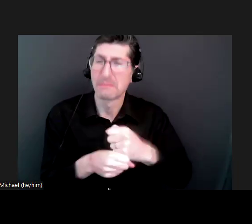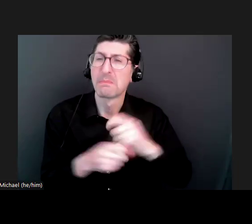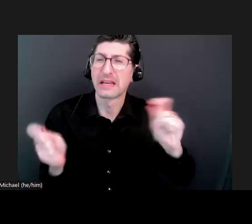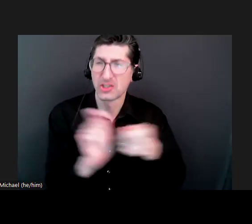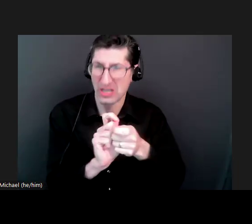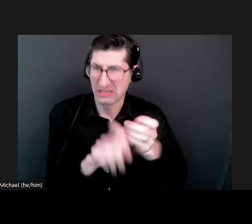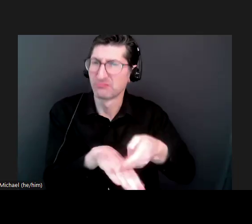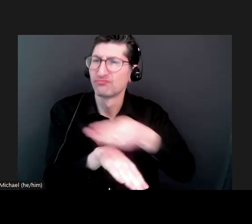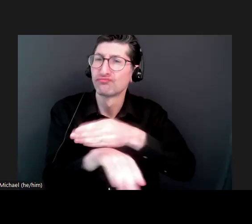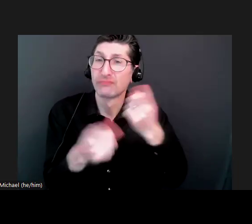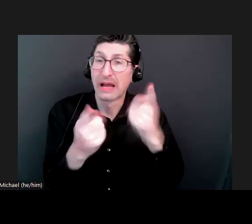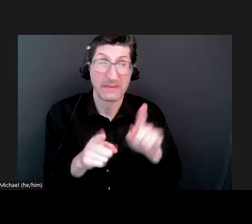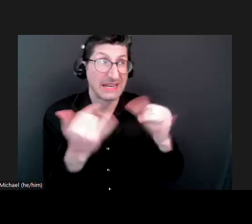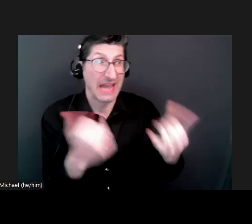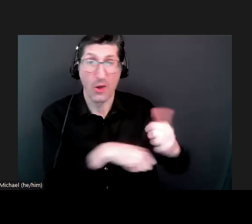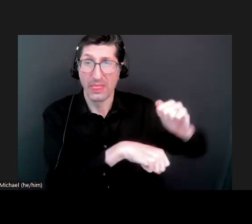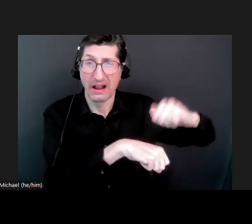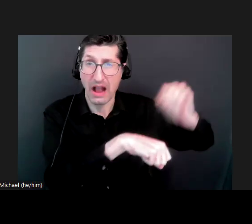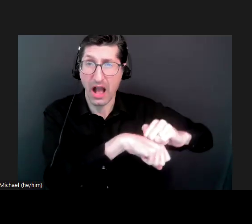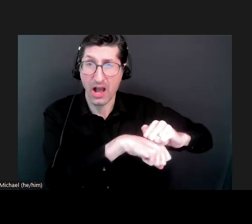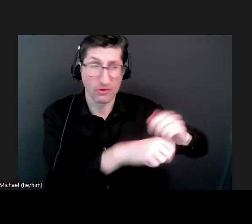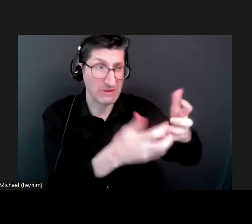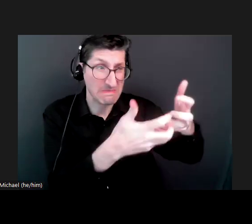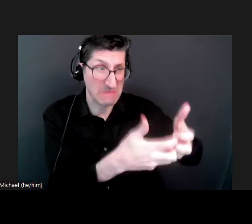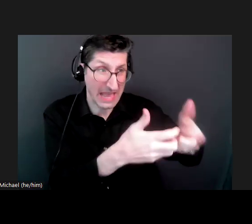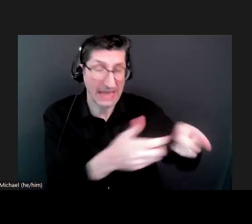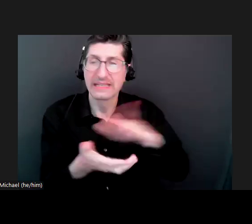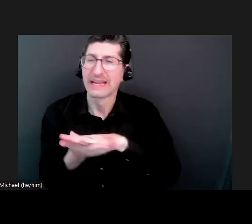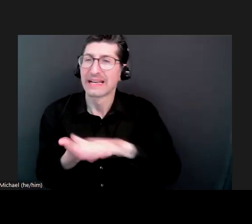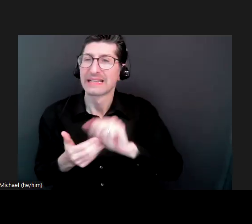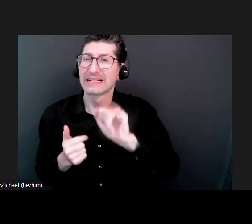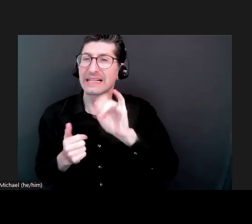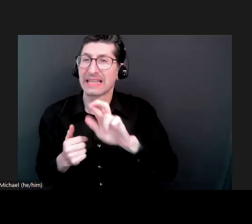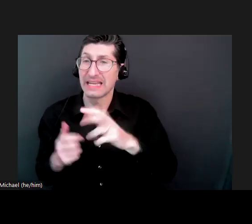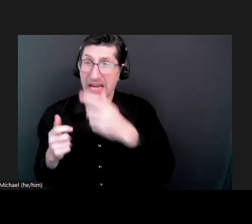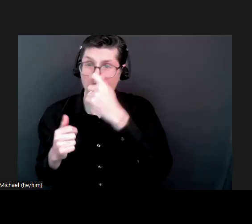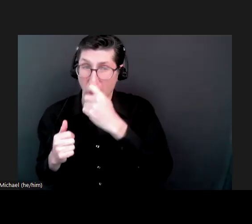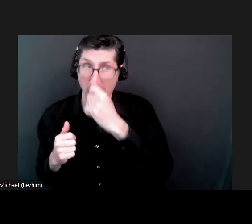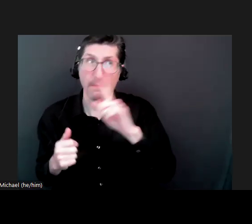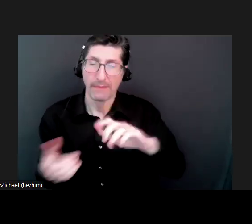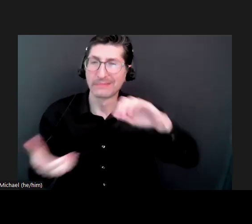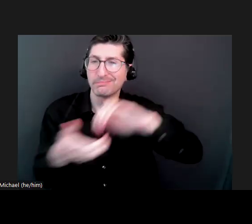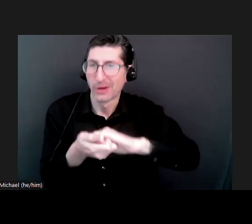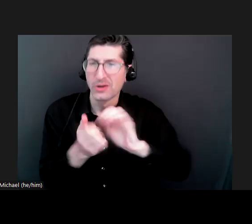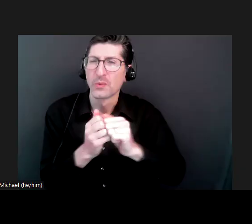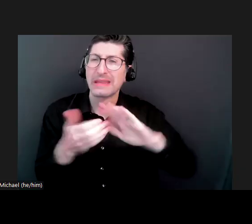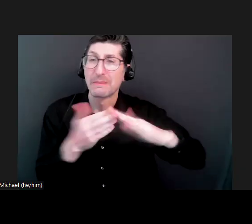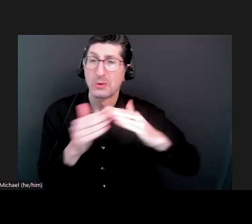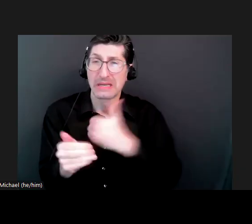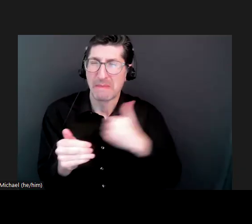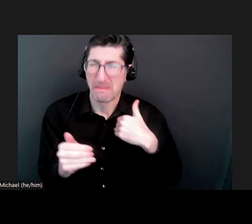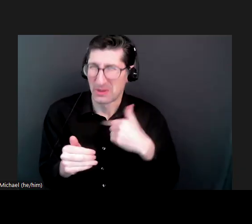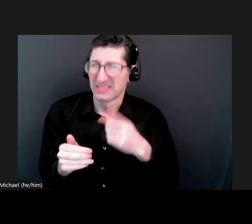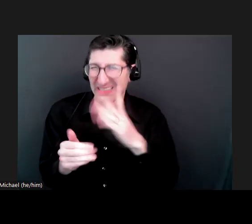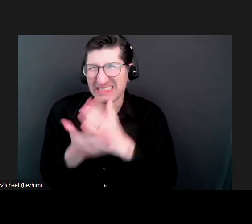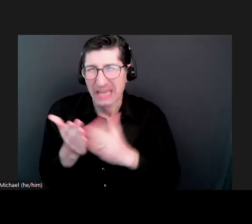as we face the Delphinius concrete plant, Clean Air Taunton has joined with the Weir community members, some of which you will hear tonight,